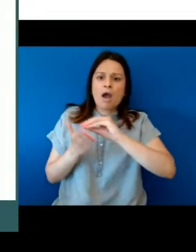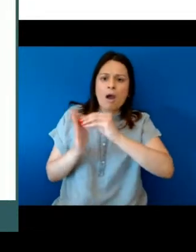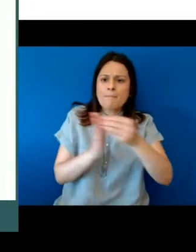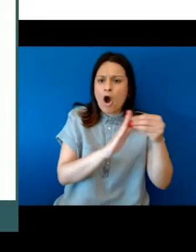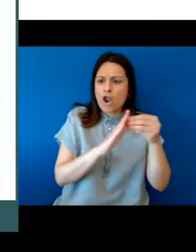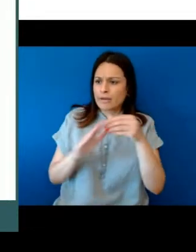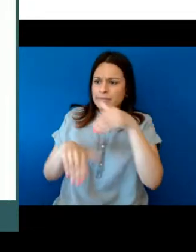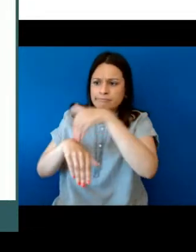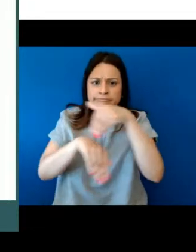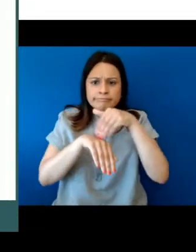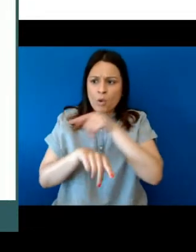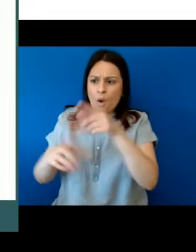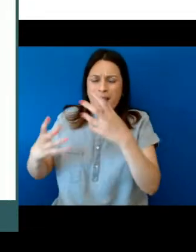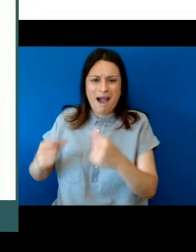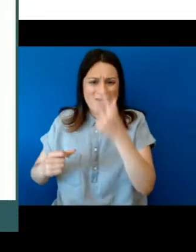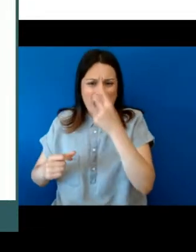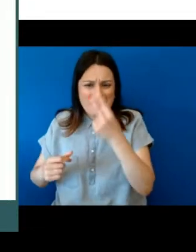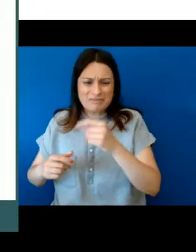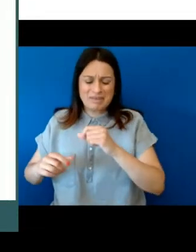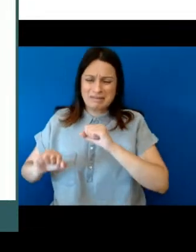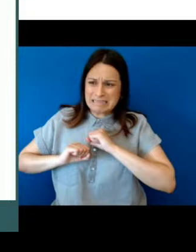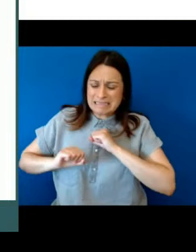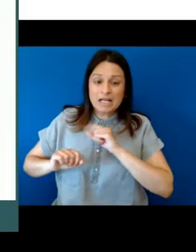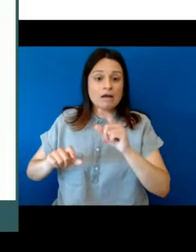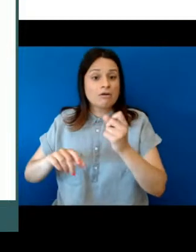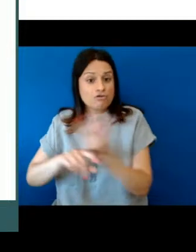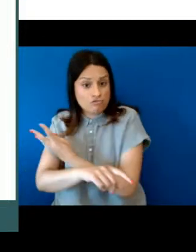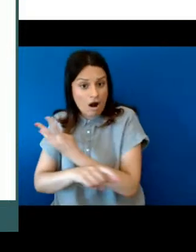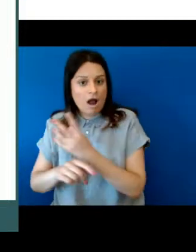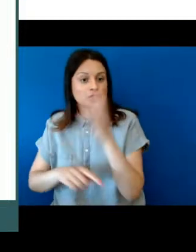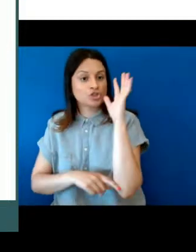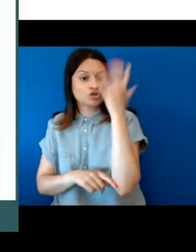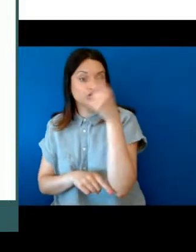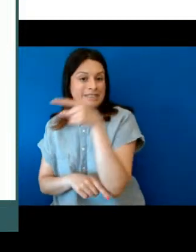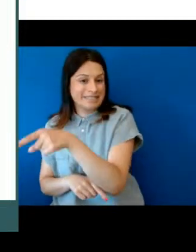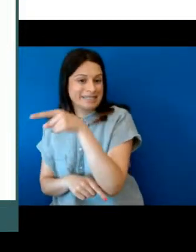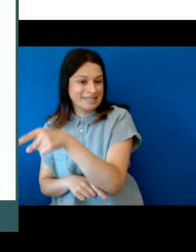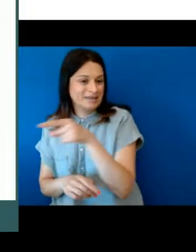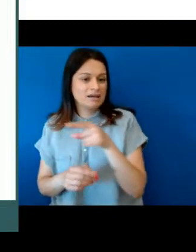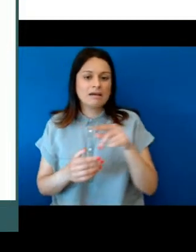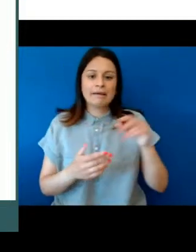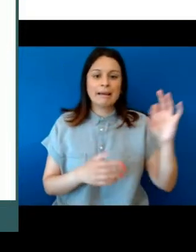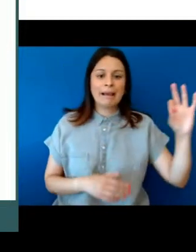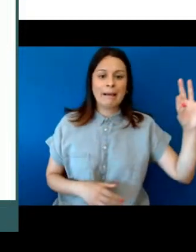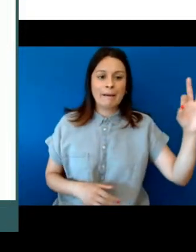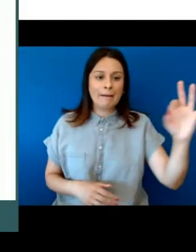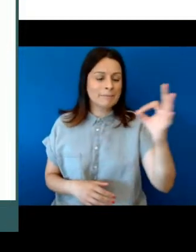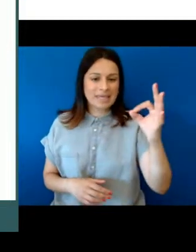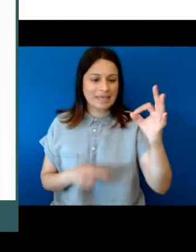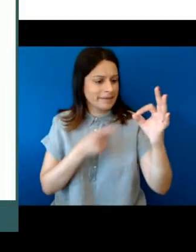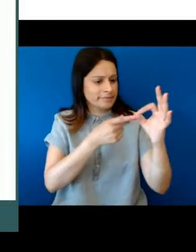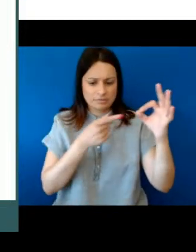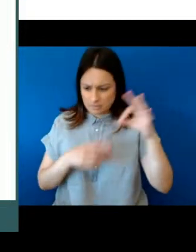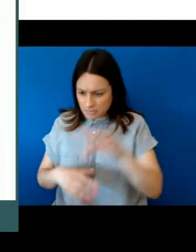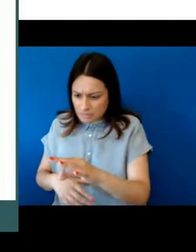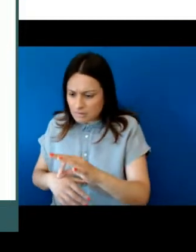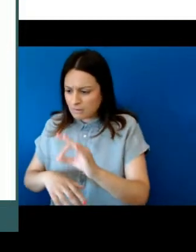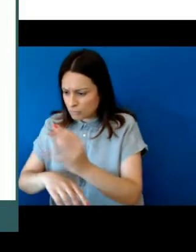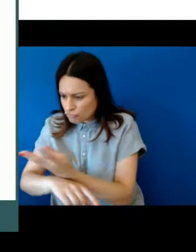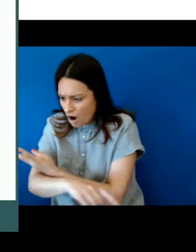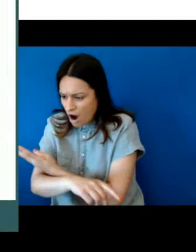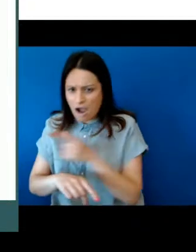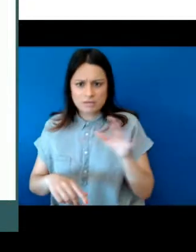with hay fever tend to be grass and tree pollens, and unfortunately the bees don't visit the grass or the tree